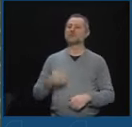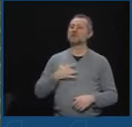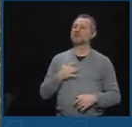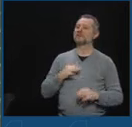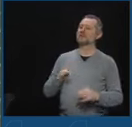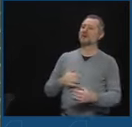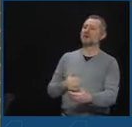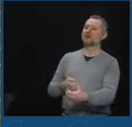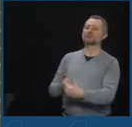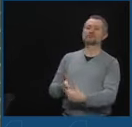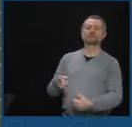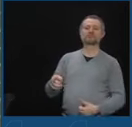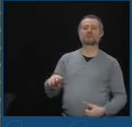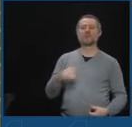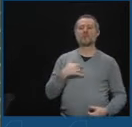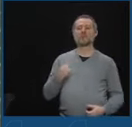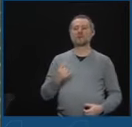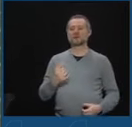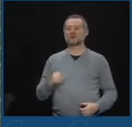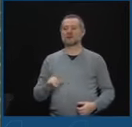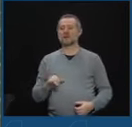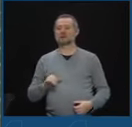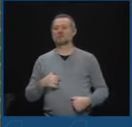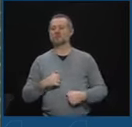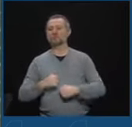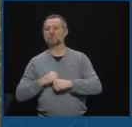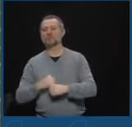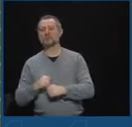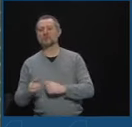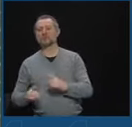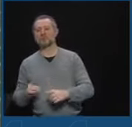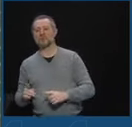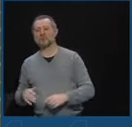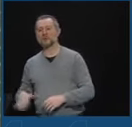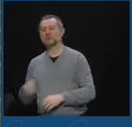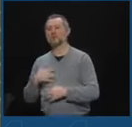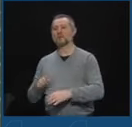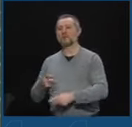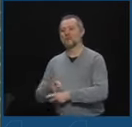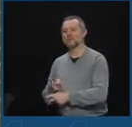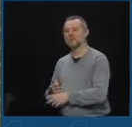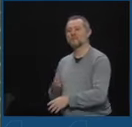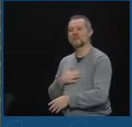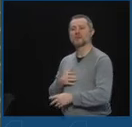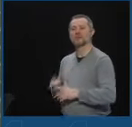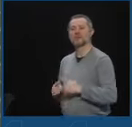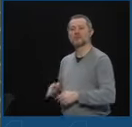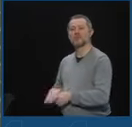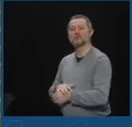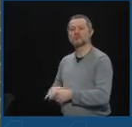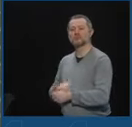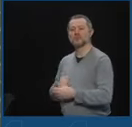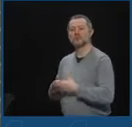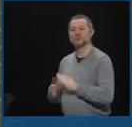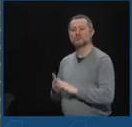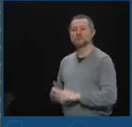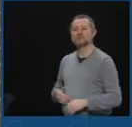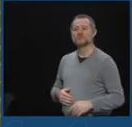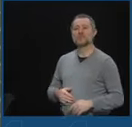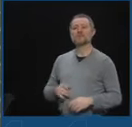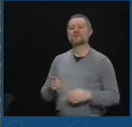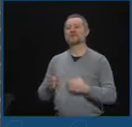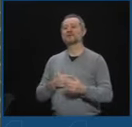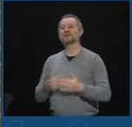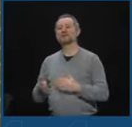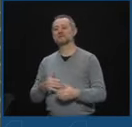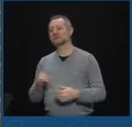I always felt to be like a protector of people, always try to take care of people in my neighborhood. Even when I was in the street life,